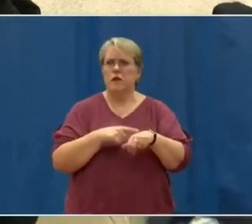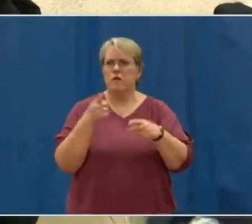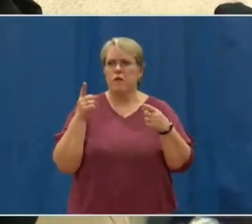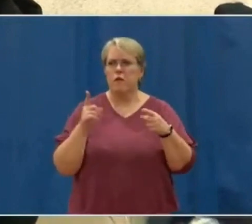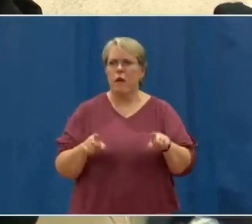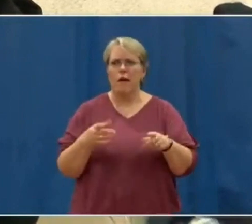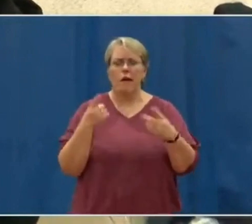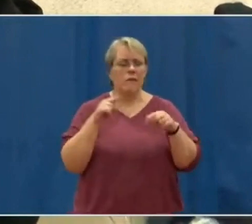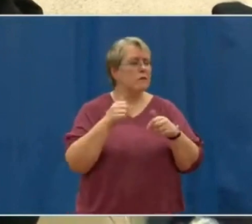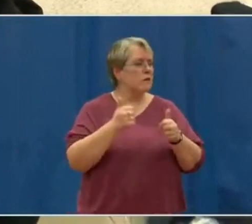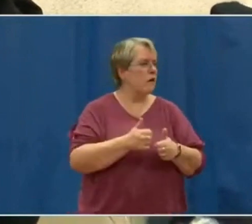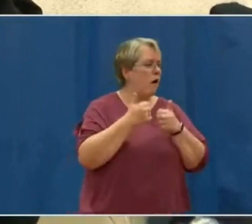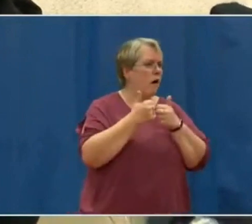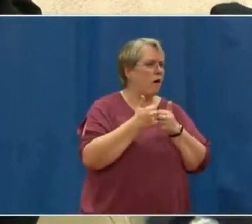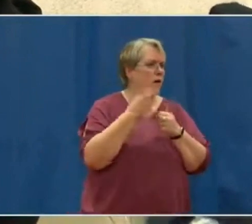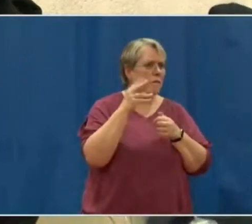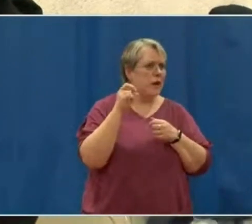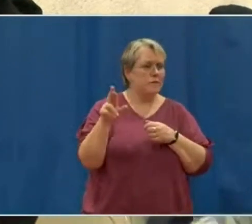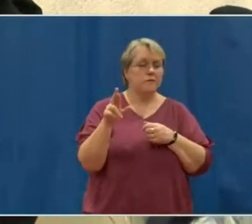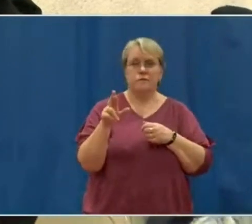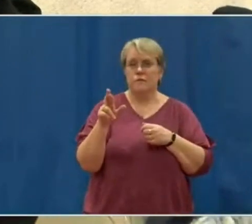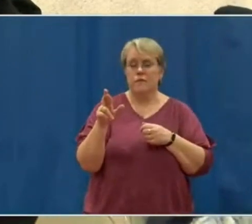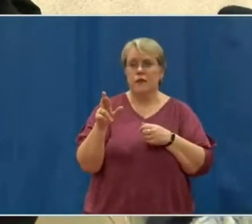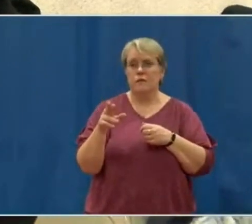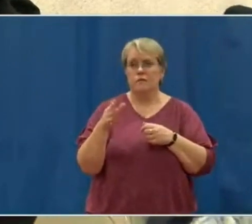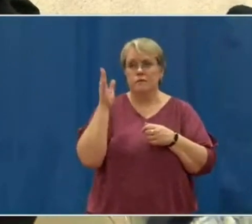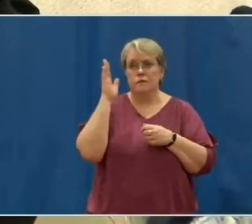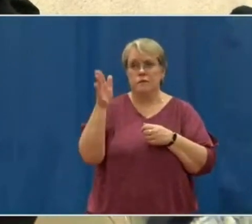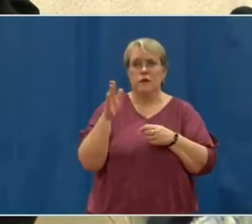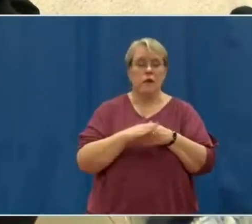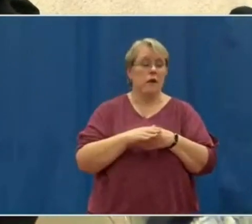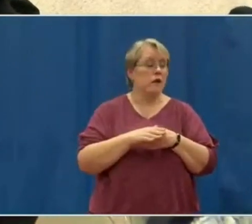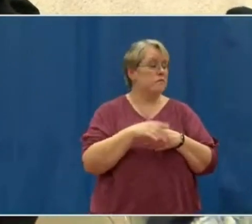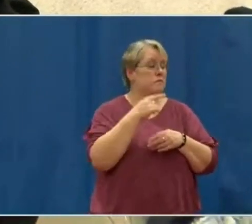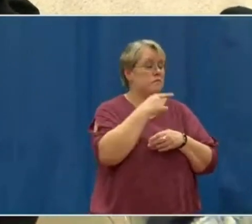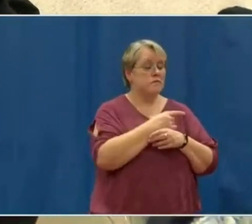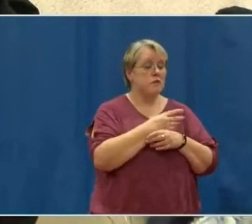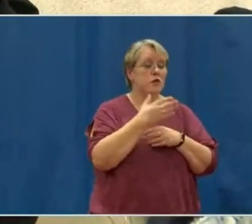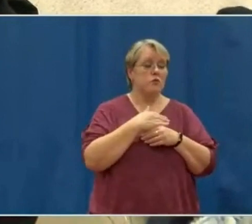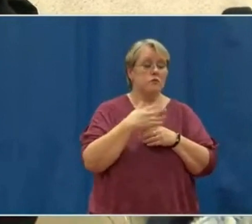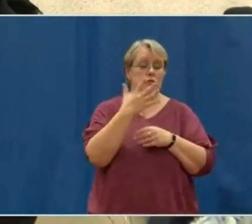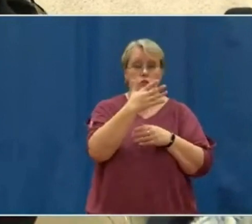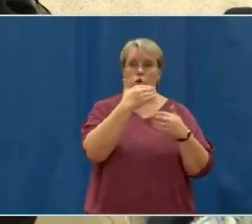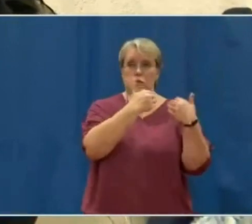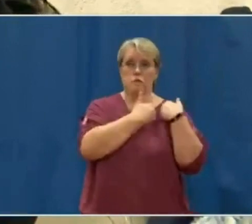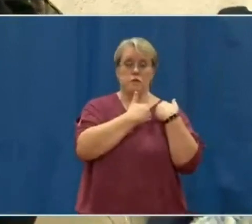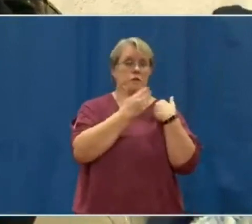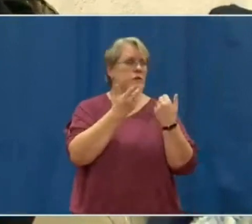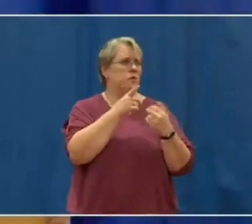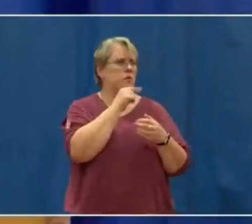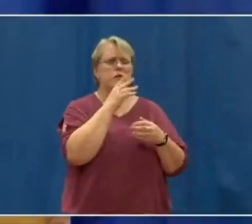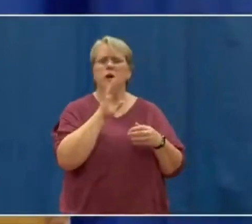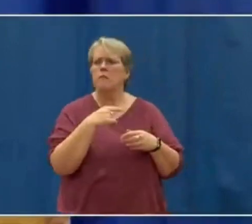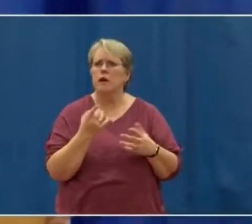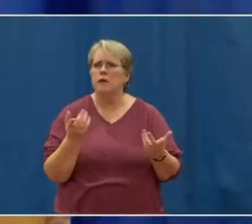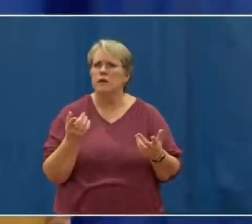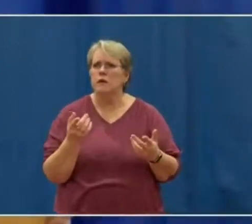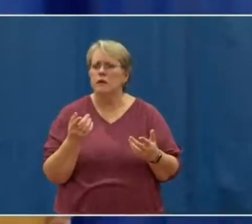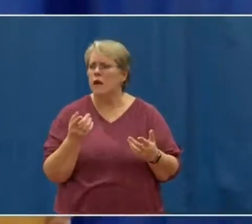are still alive or you're still mayor, that is going to fall on your heart and on your head, or at least I hope so. What are you talking about?